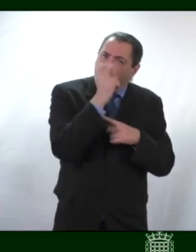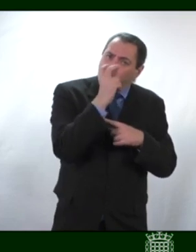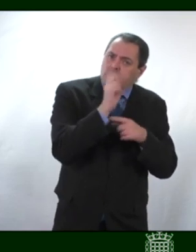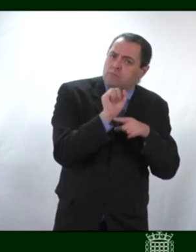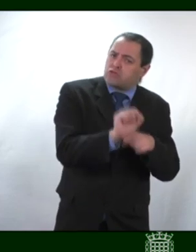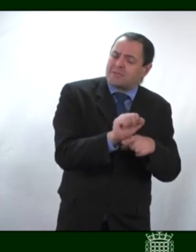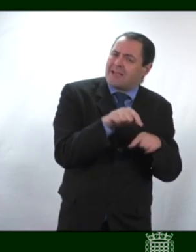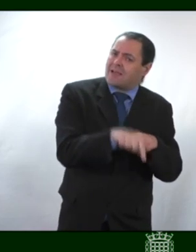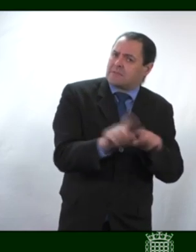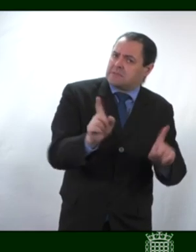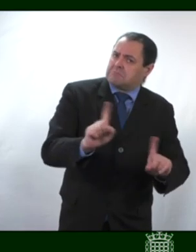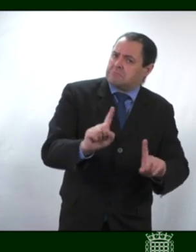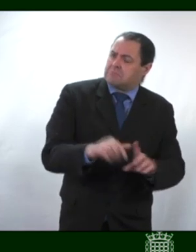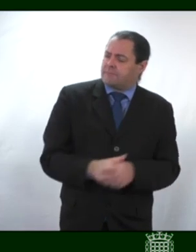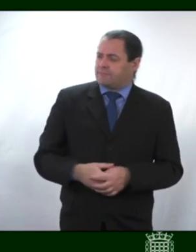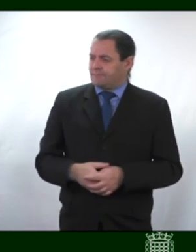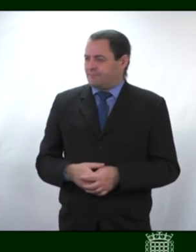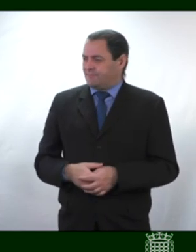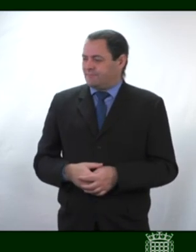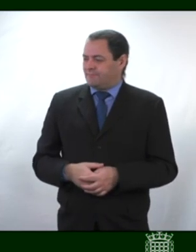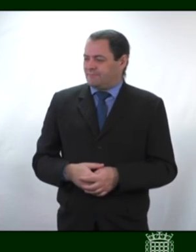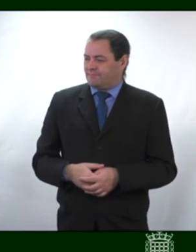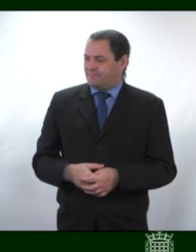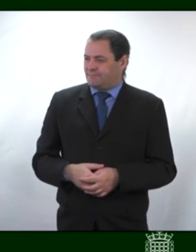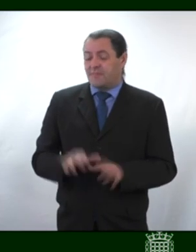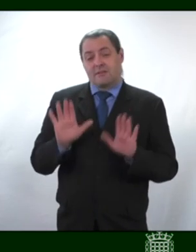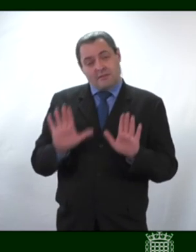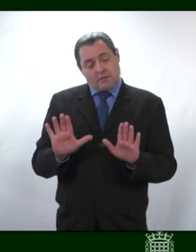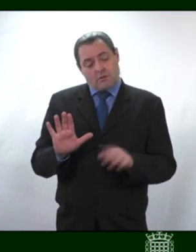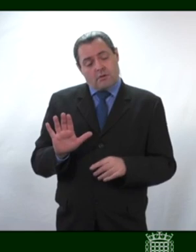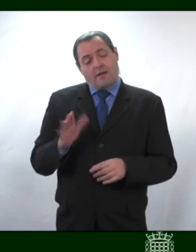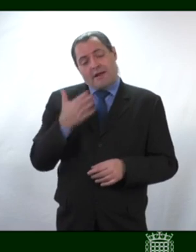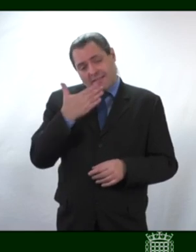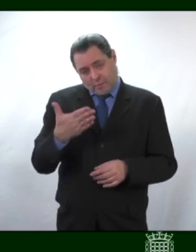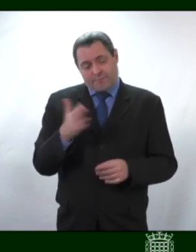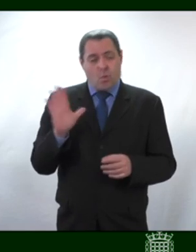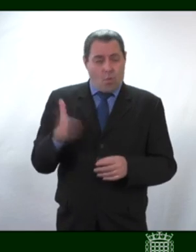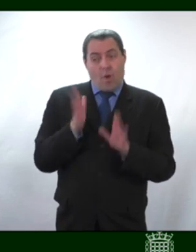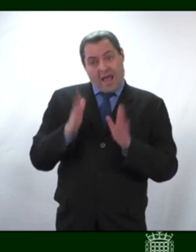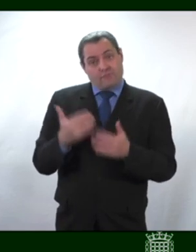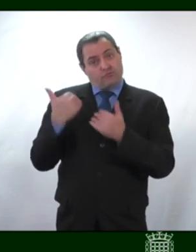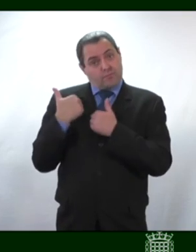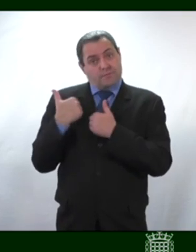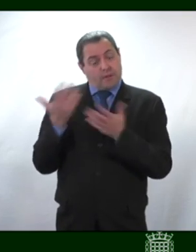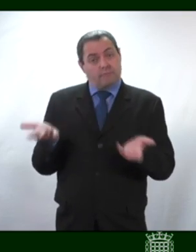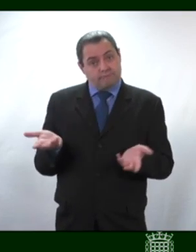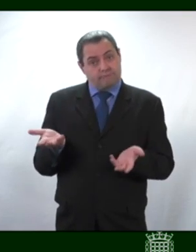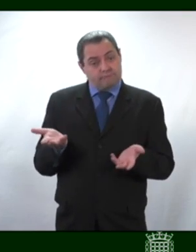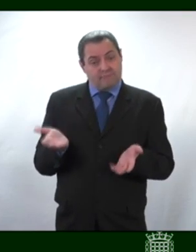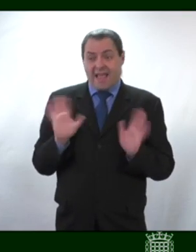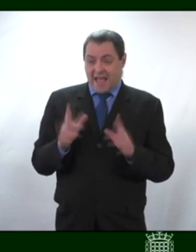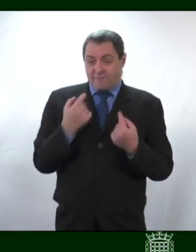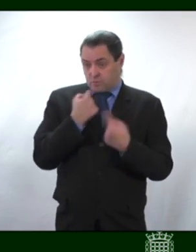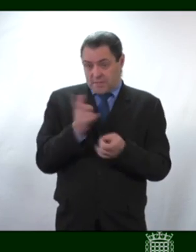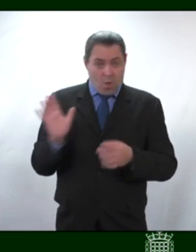that. I think it's a duty on all of us to send messages to the communities who we